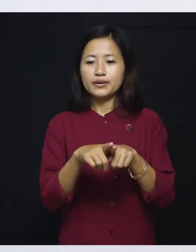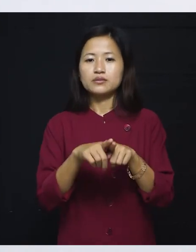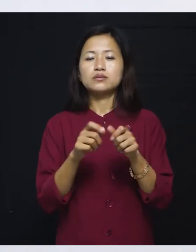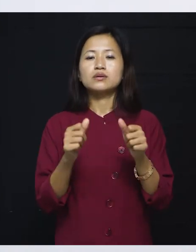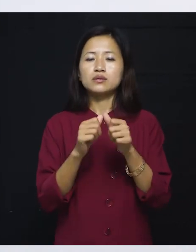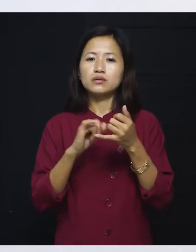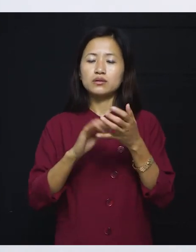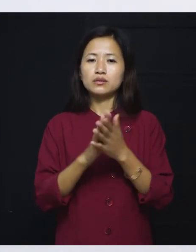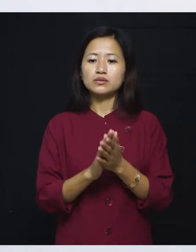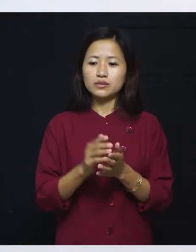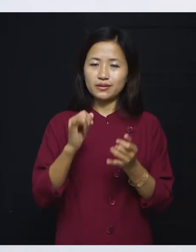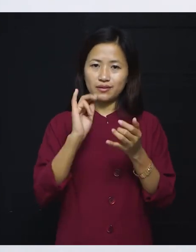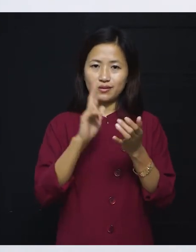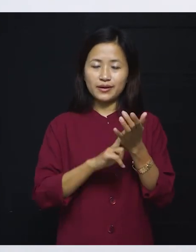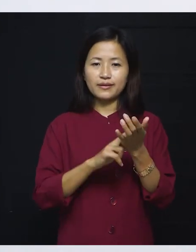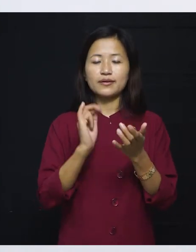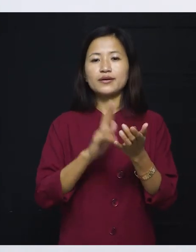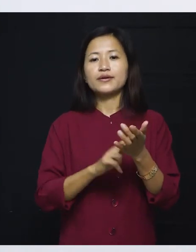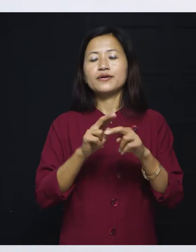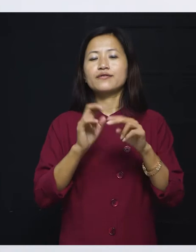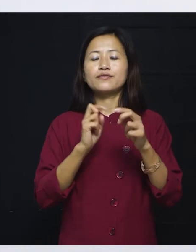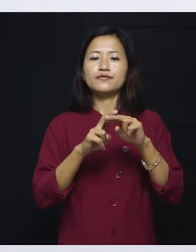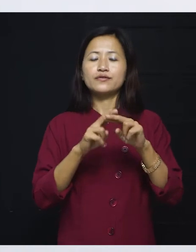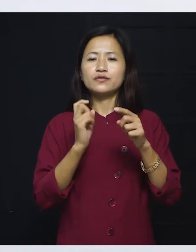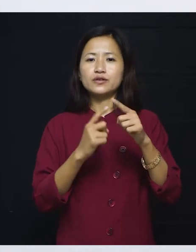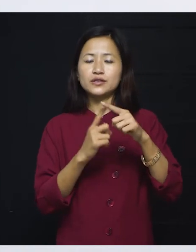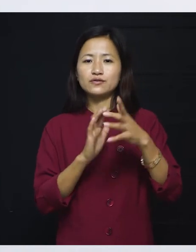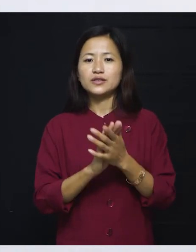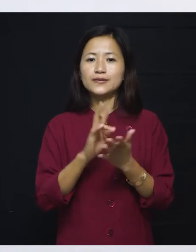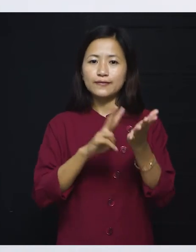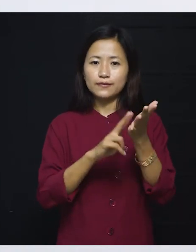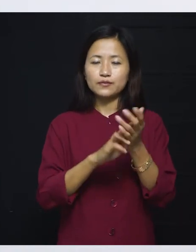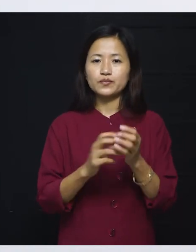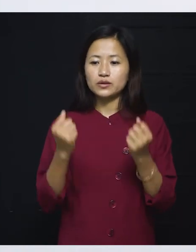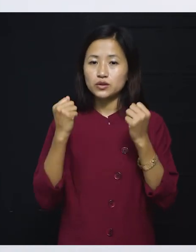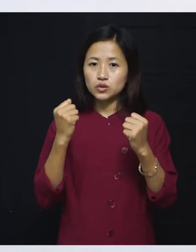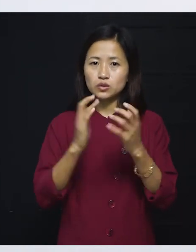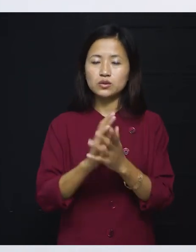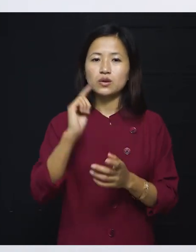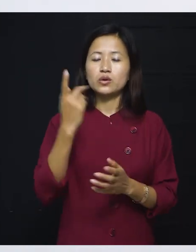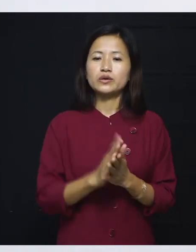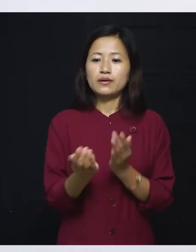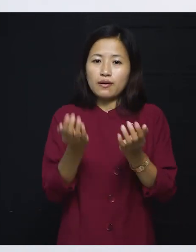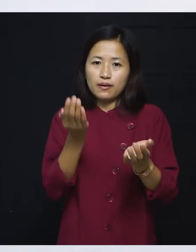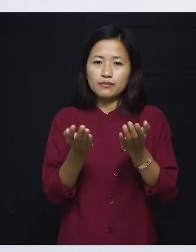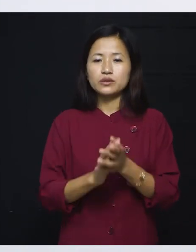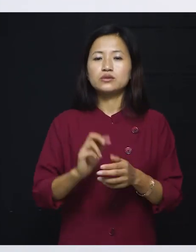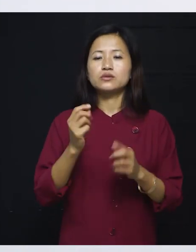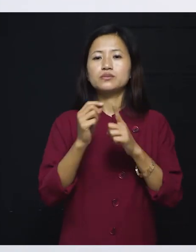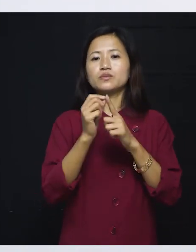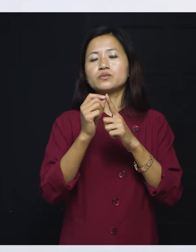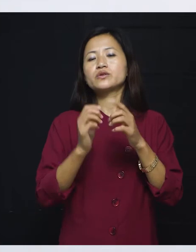also a finite verb. And that is why we call that as the stronger one as compared to